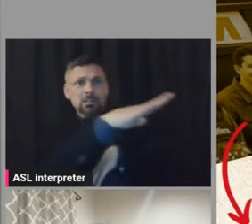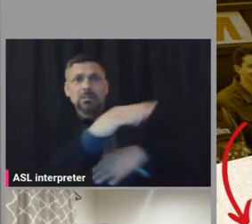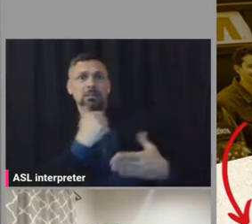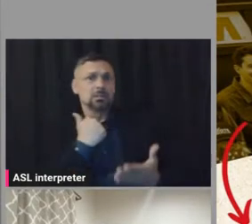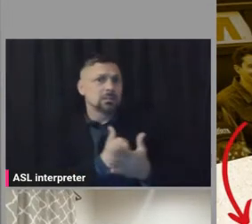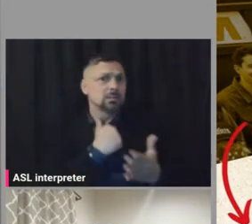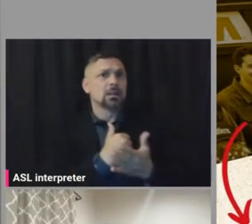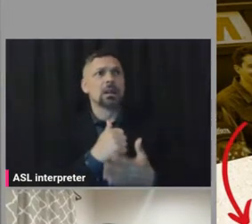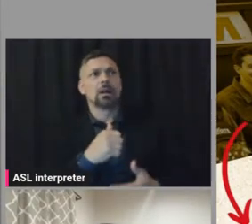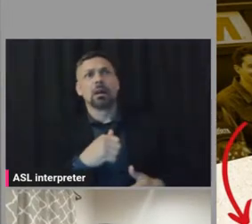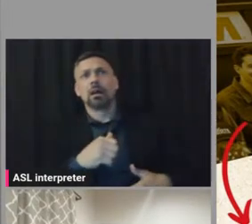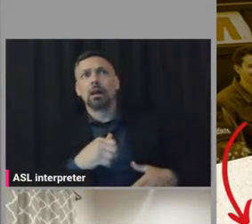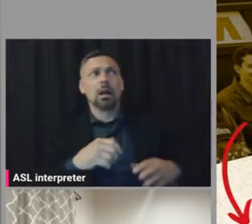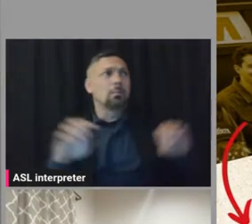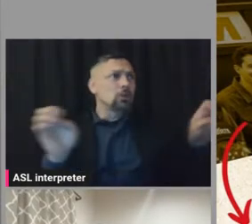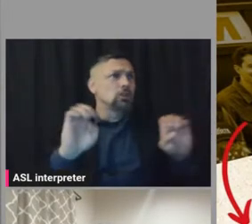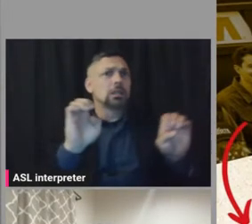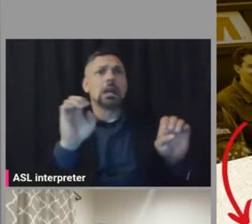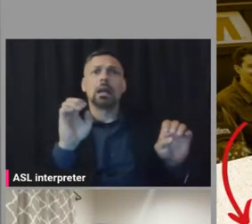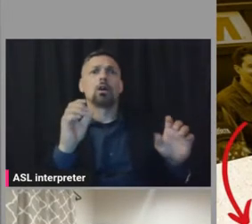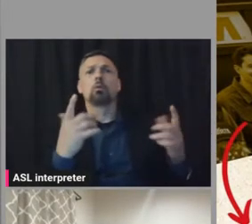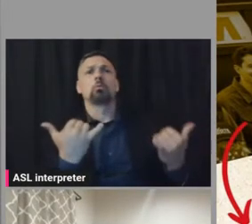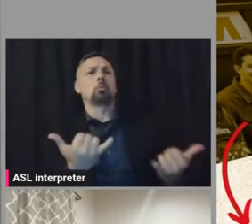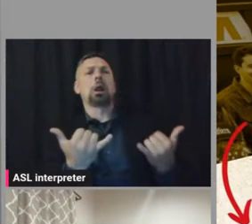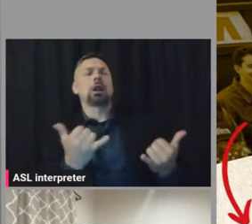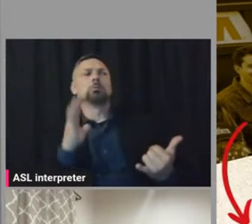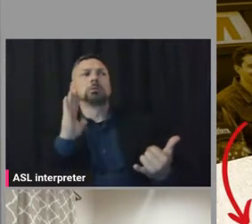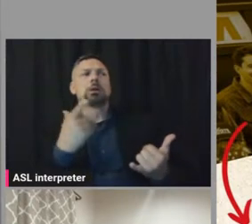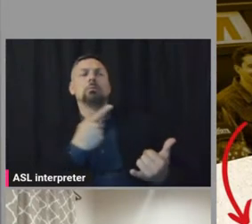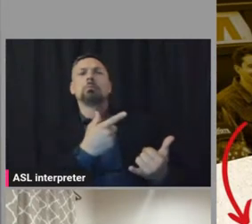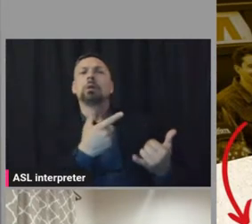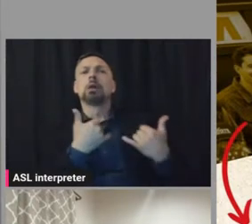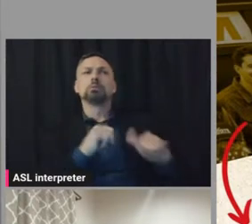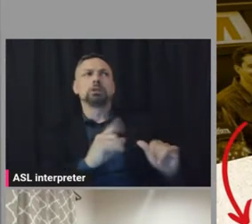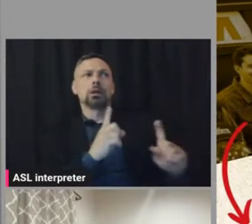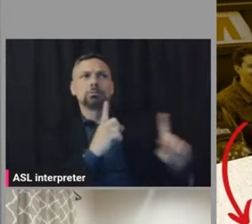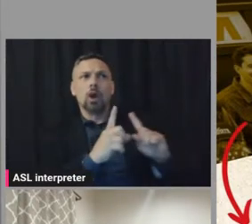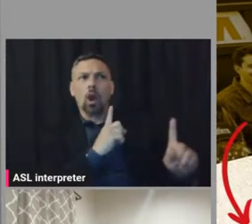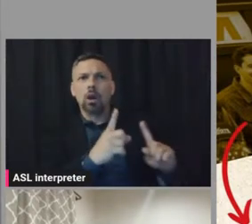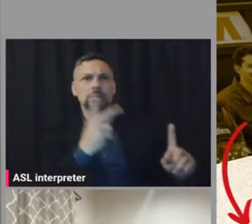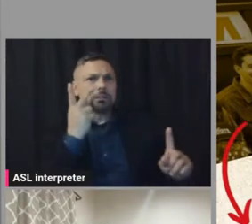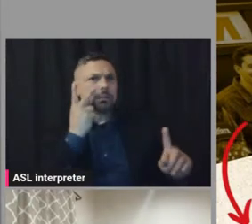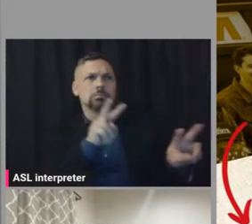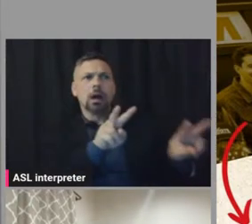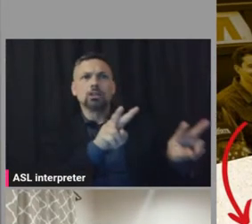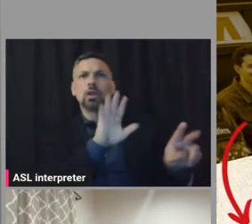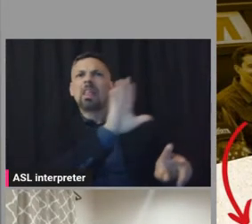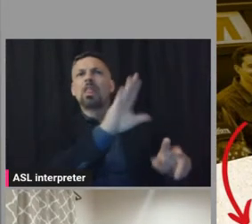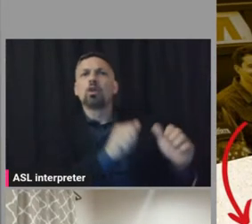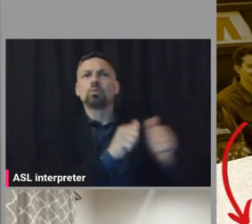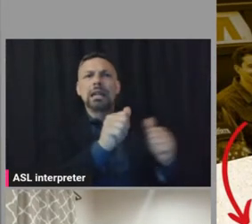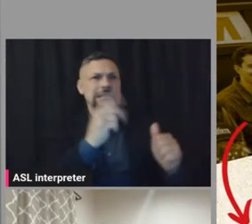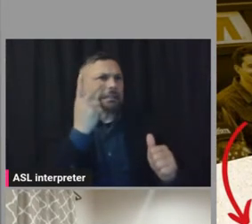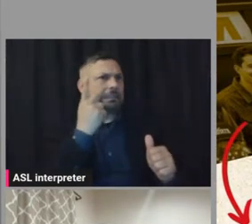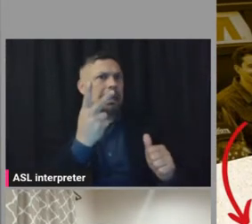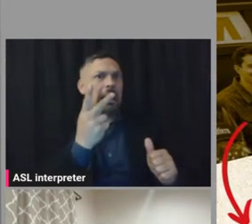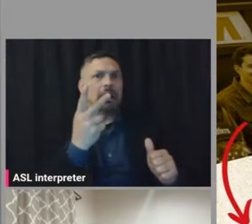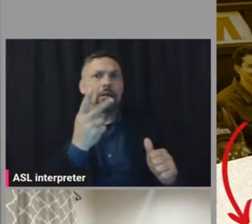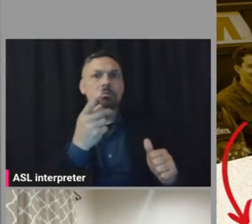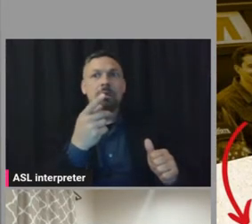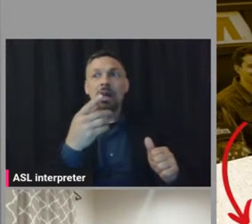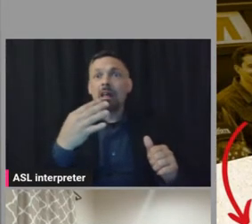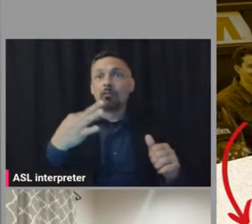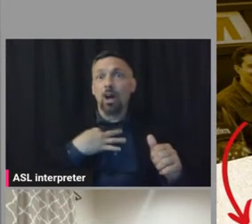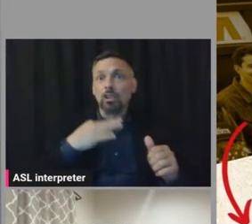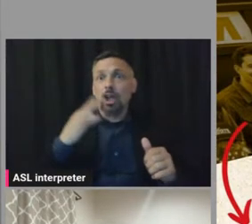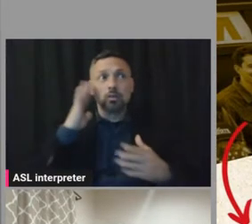ring any alarm bells? But for right now, those are still active conversations, and we're monitoring their races to see if an influx of volunteers is